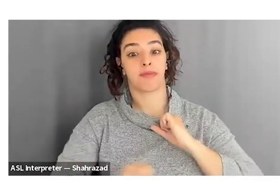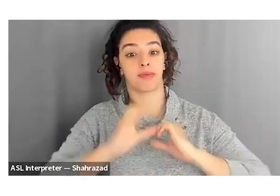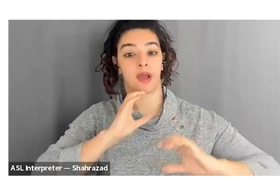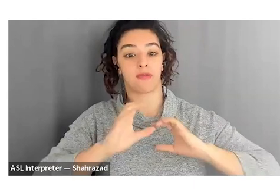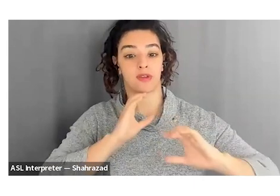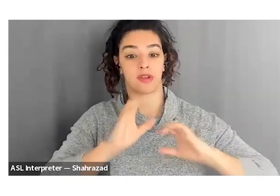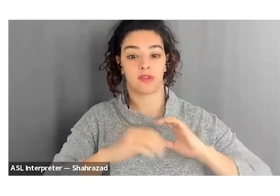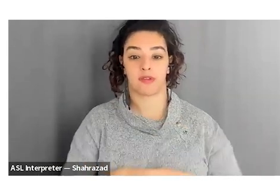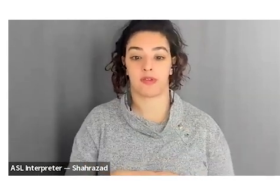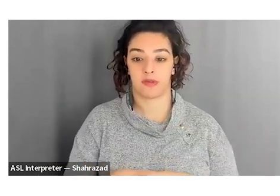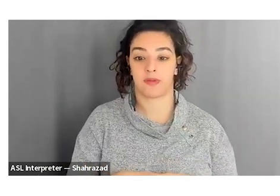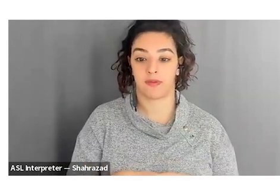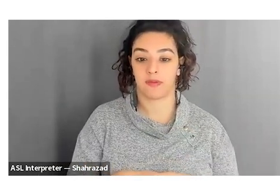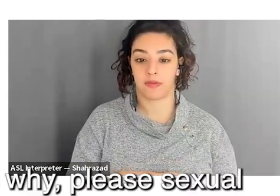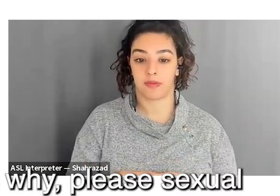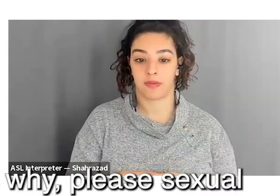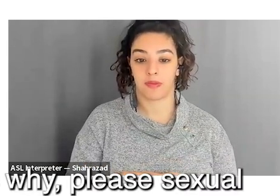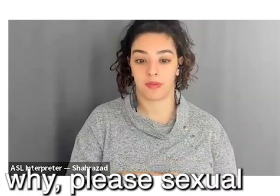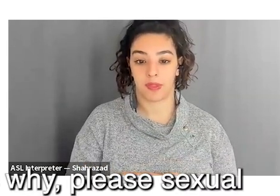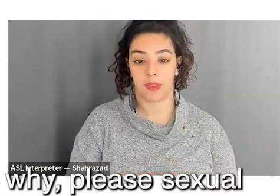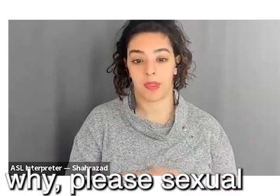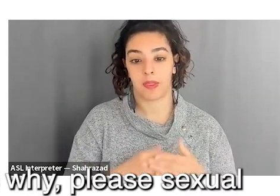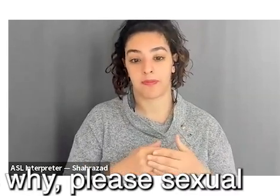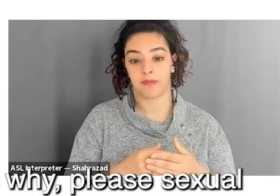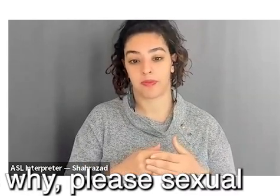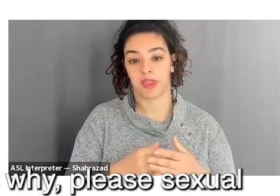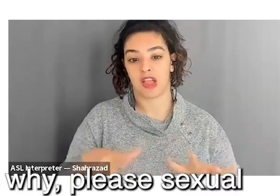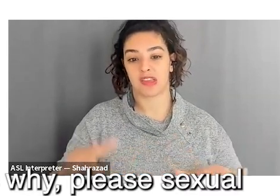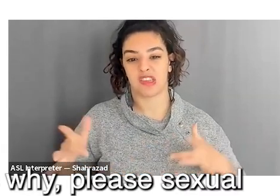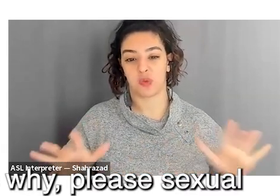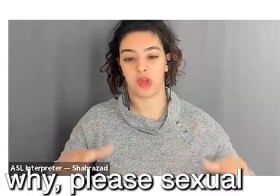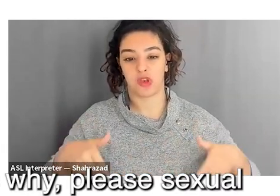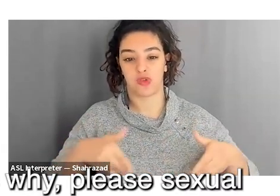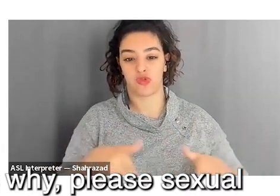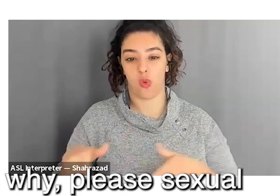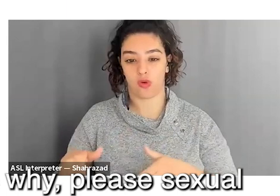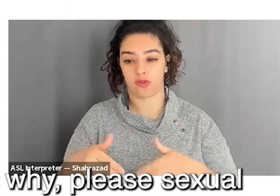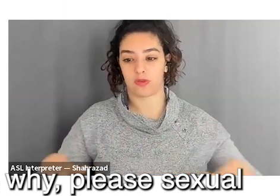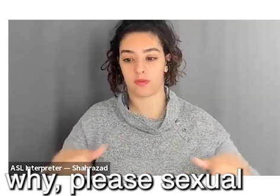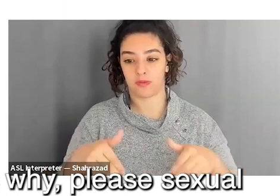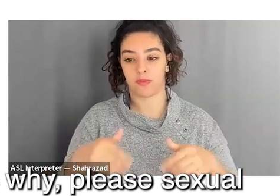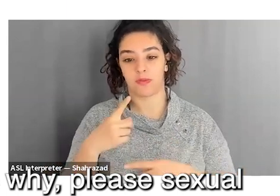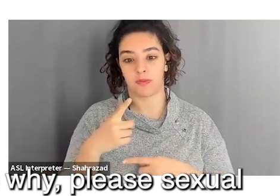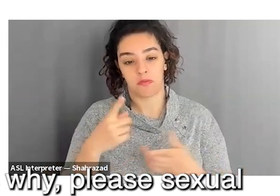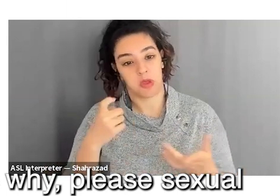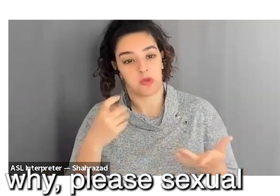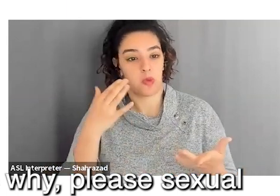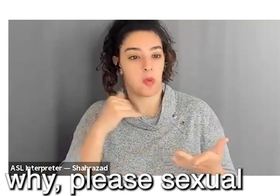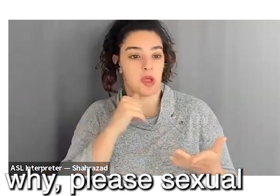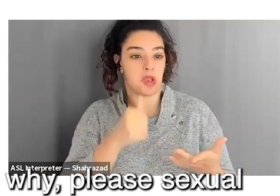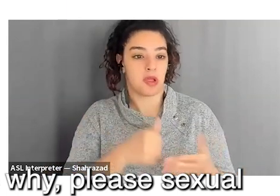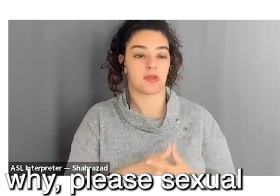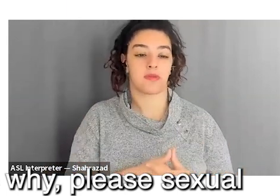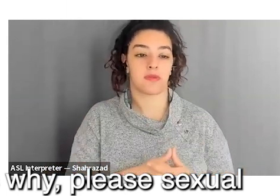point, please. And so no matter how uncomfortable and unacceptable